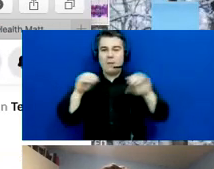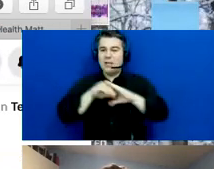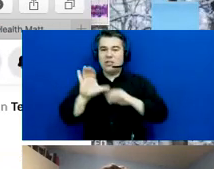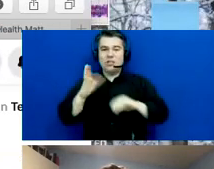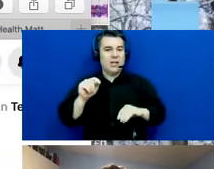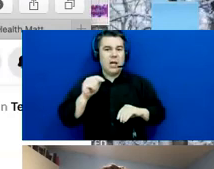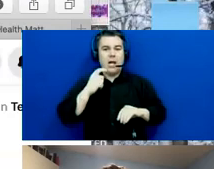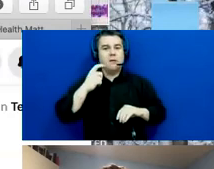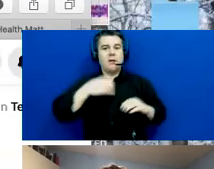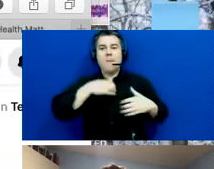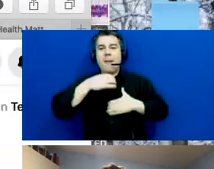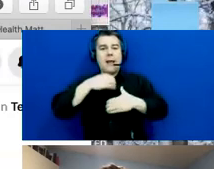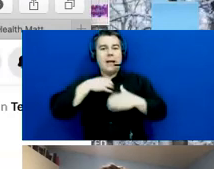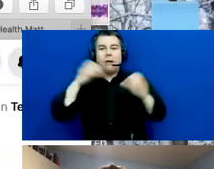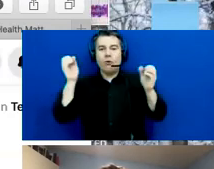saying they can't hear them.